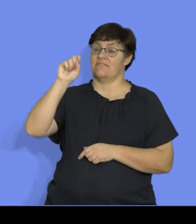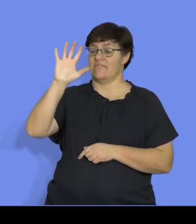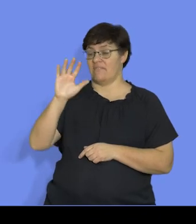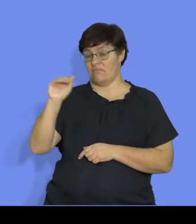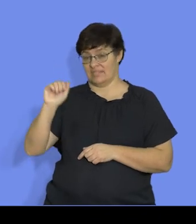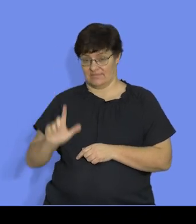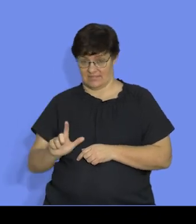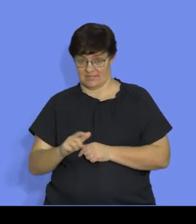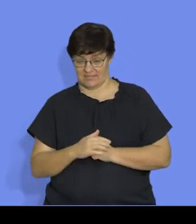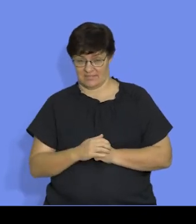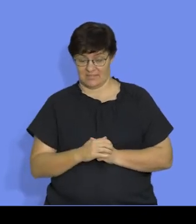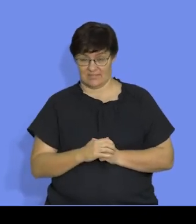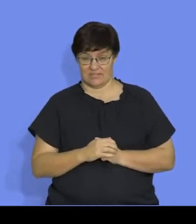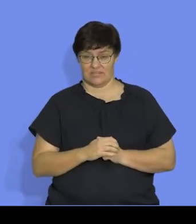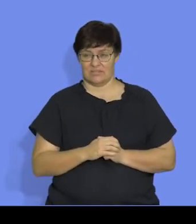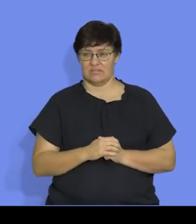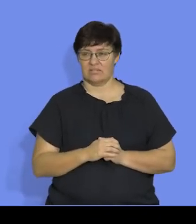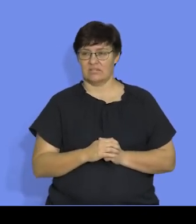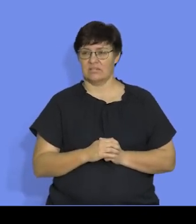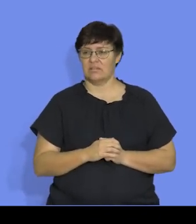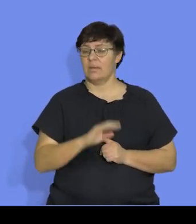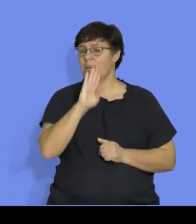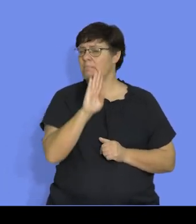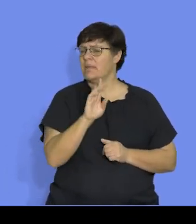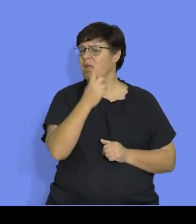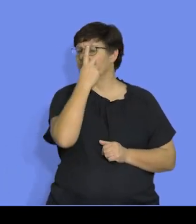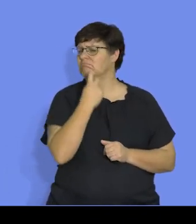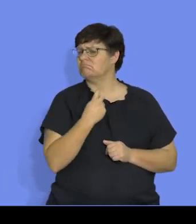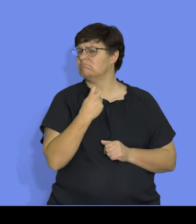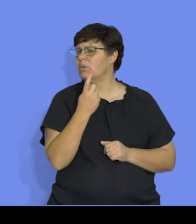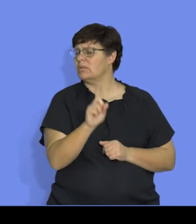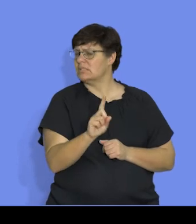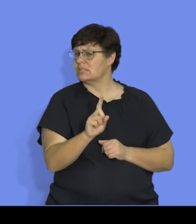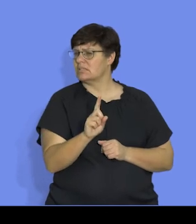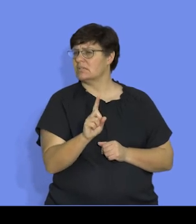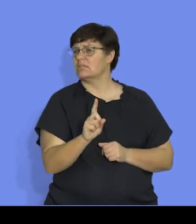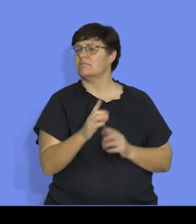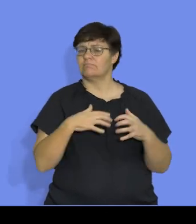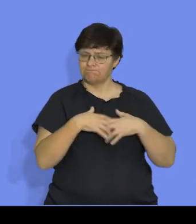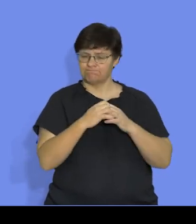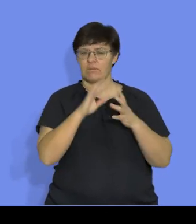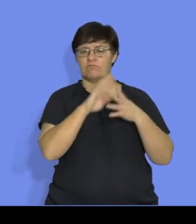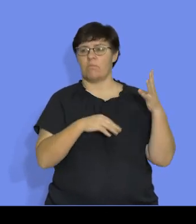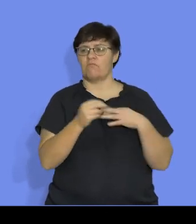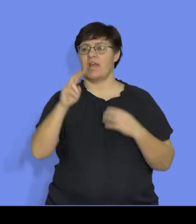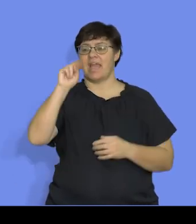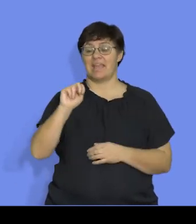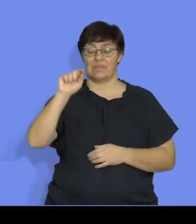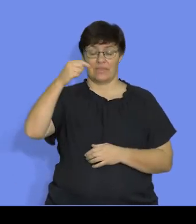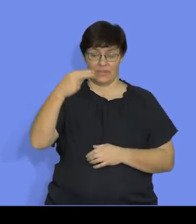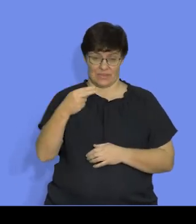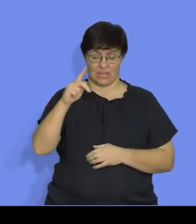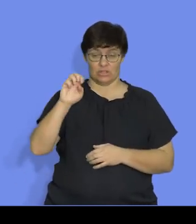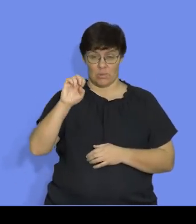over 7. The question for B is asking me to determine the formula for the nth term